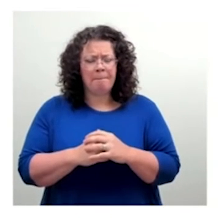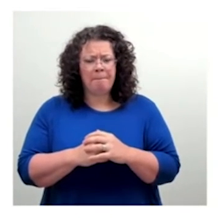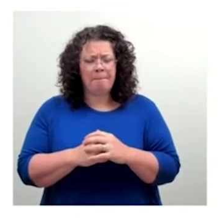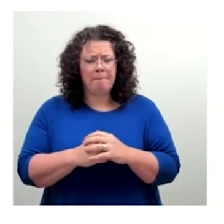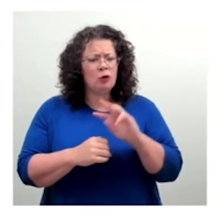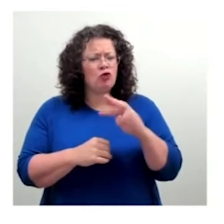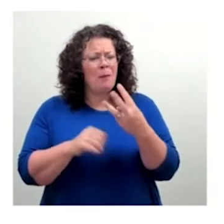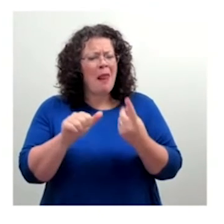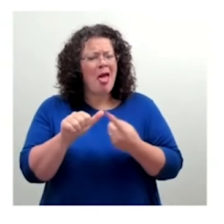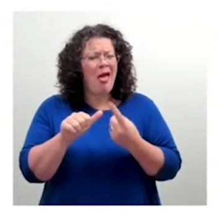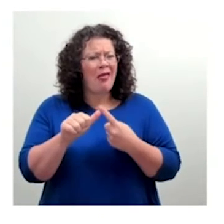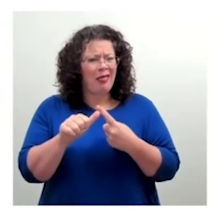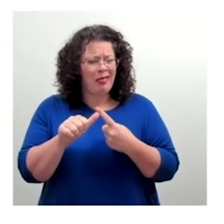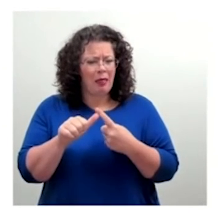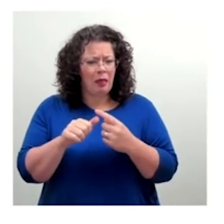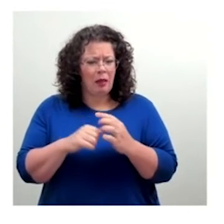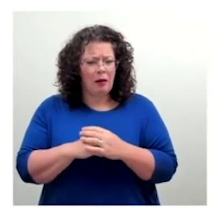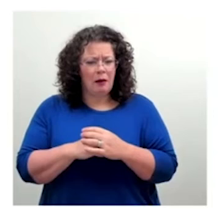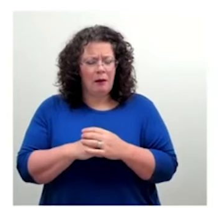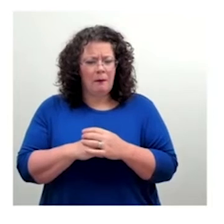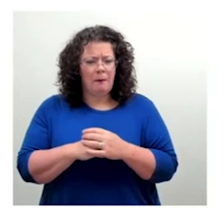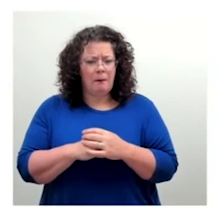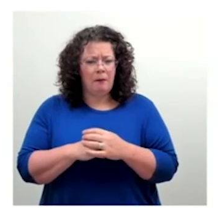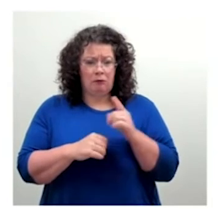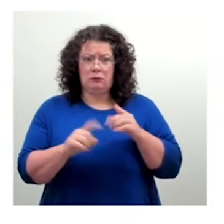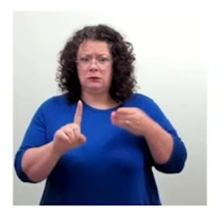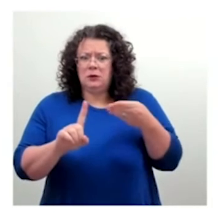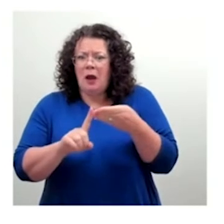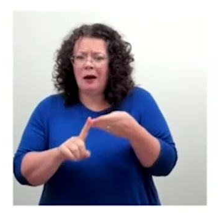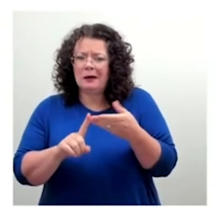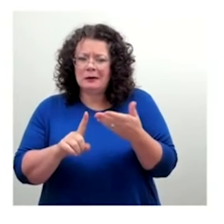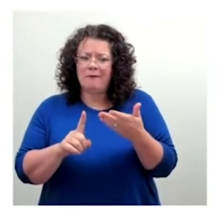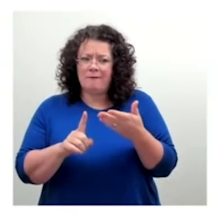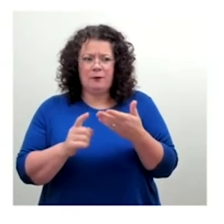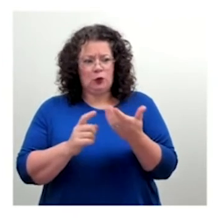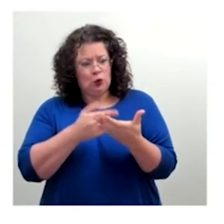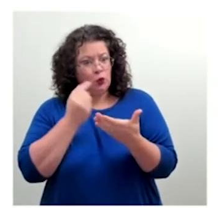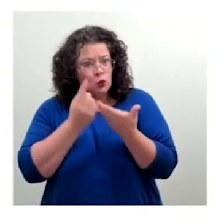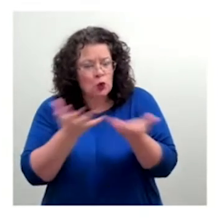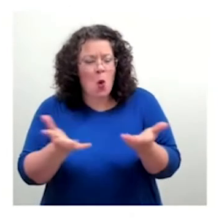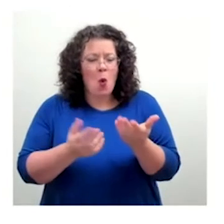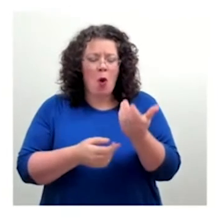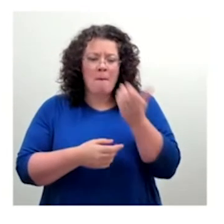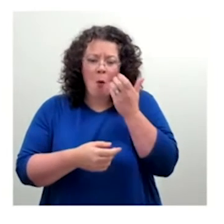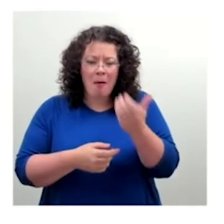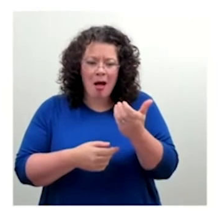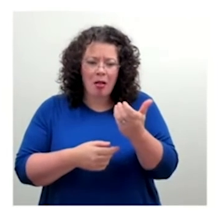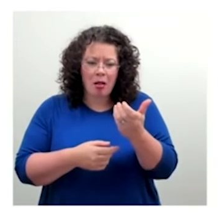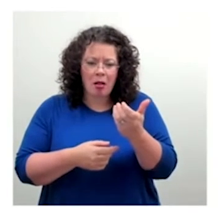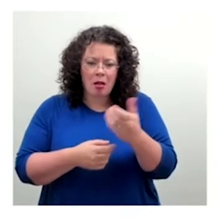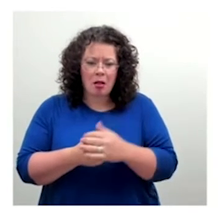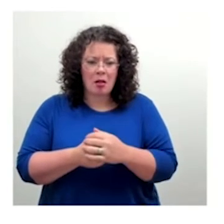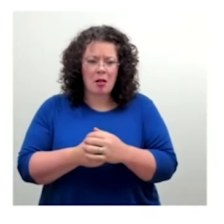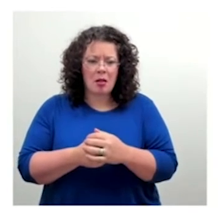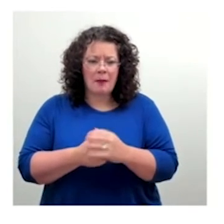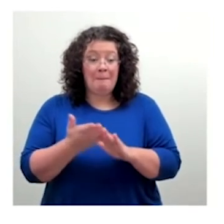now we're saying, can the majority of people, so that's greater than 70%, easily see it on still the iPhone 8 Plus? So this is now trying to